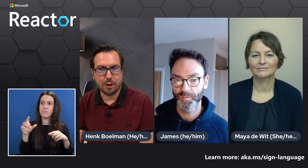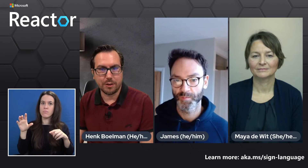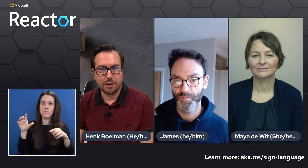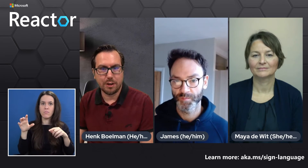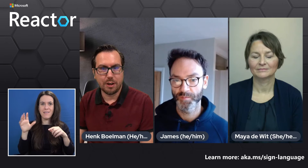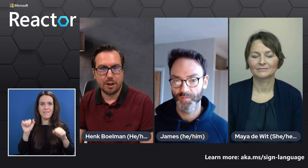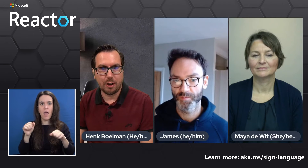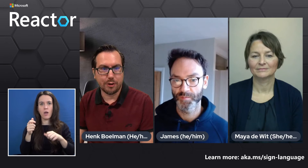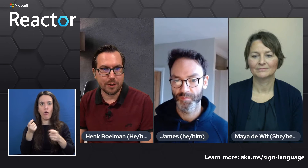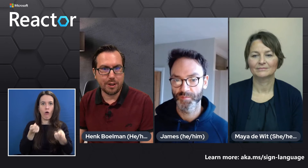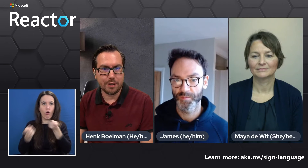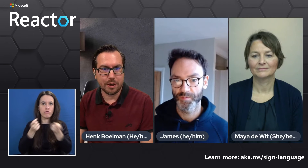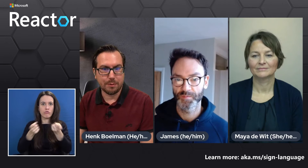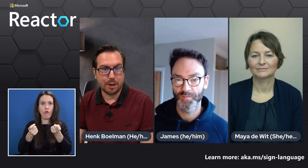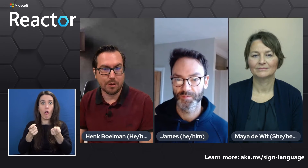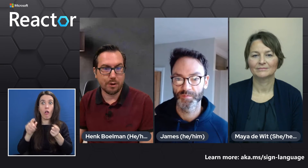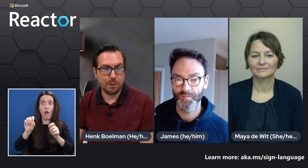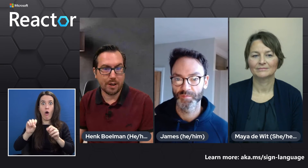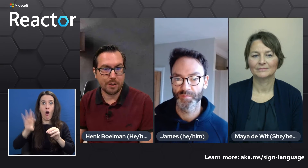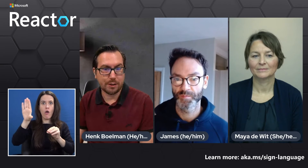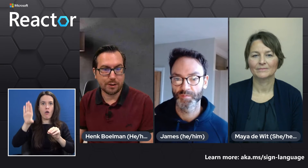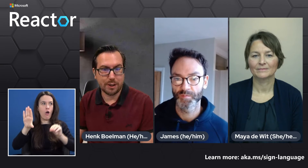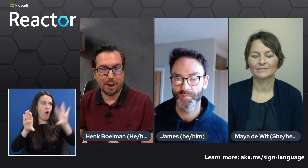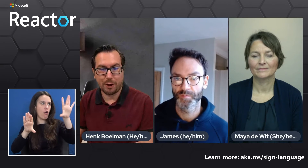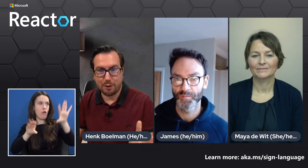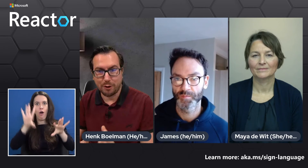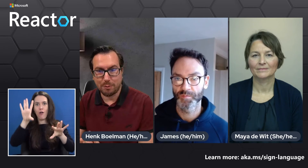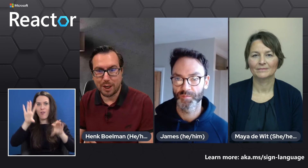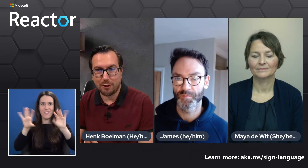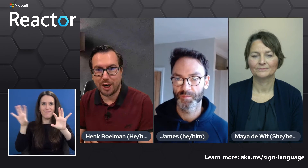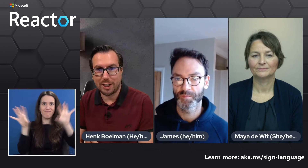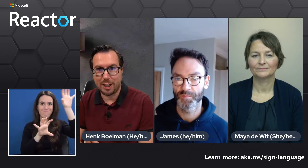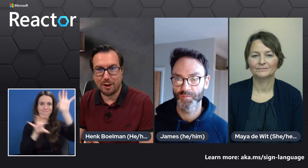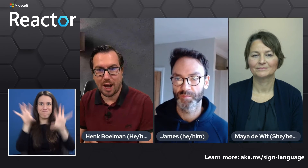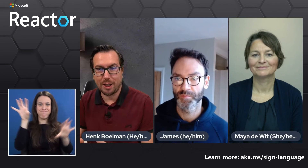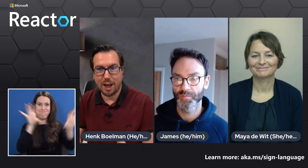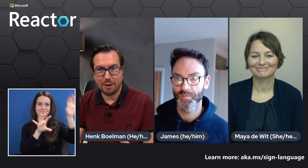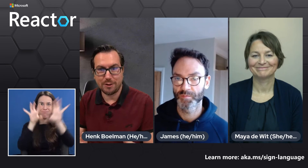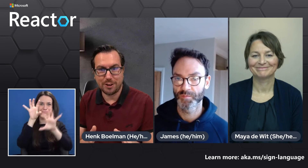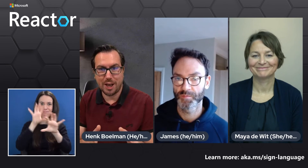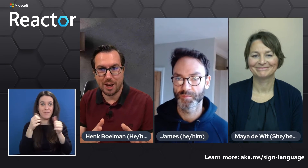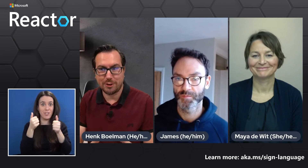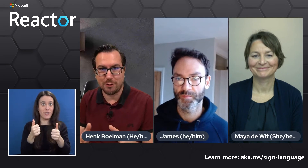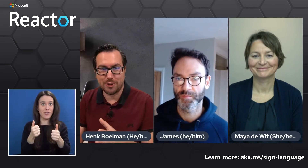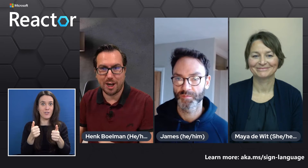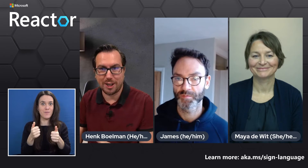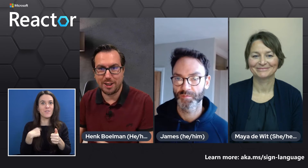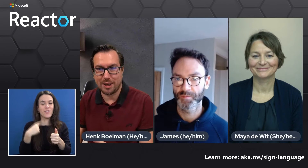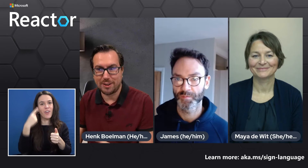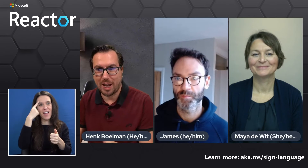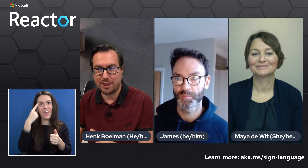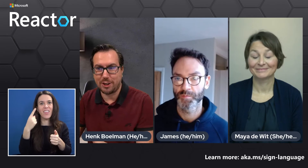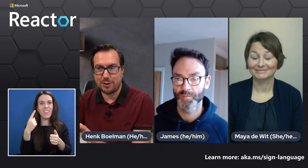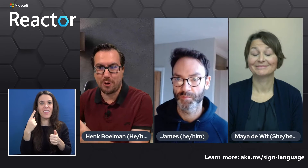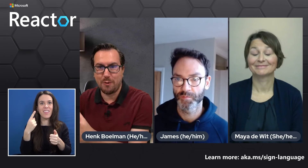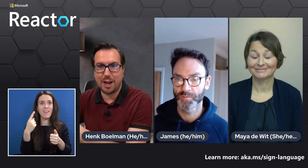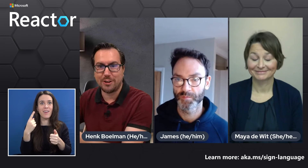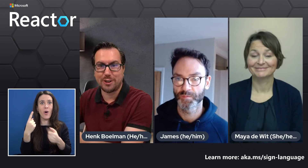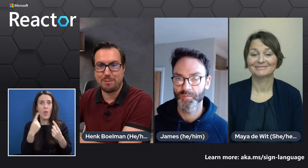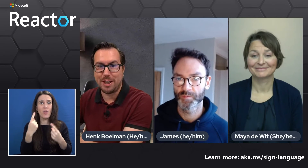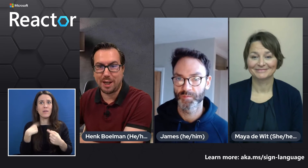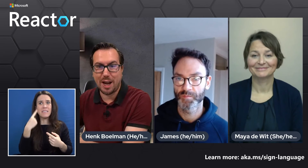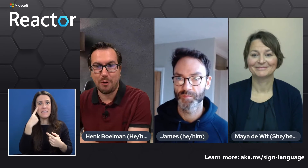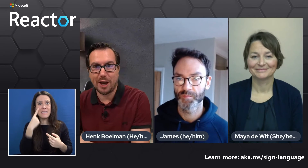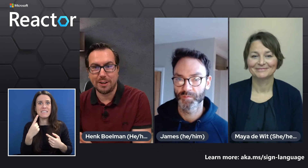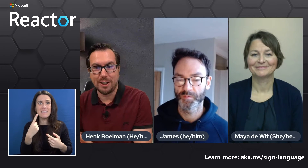it a lot easier, because otherwise, if I quote Maya correctly, she has to sign that actually someone else